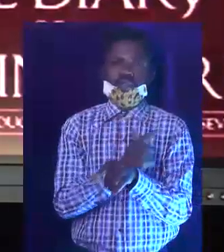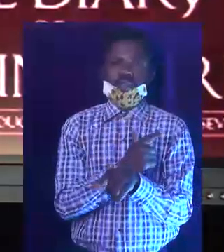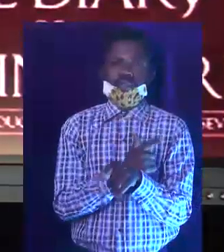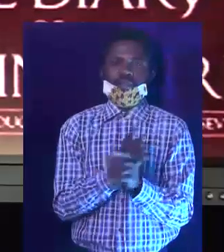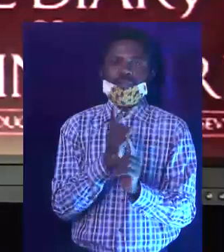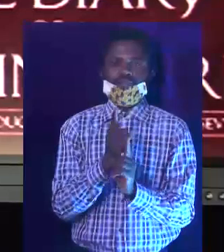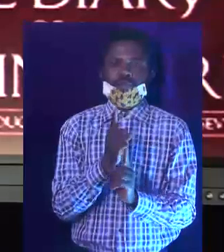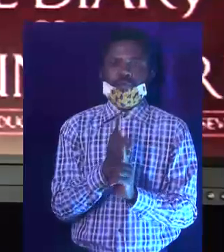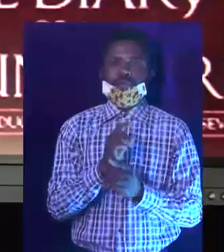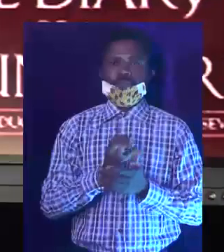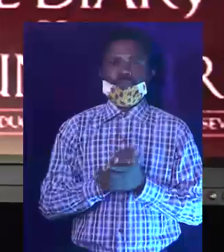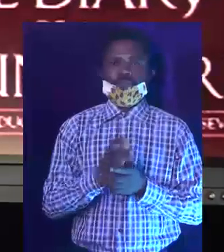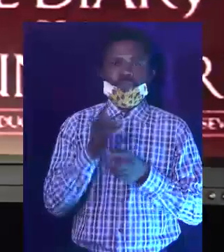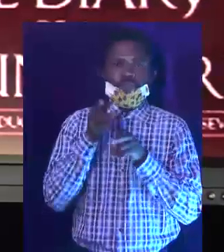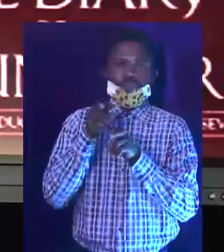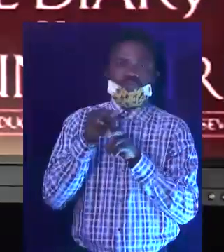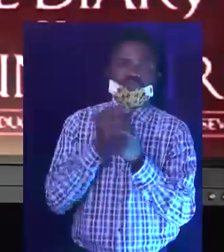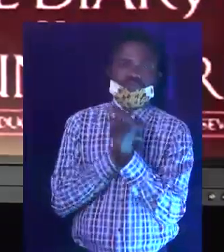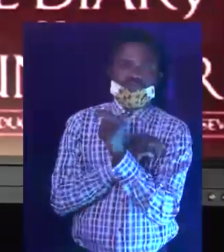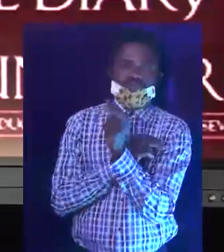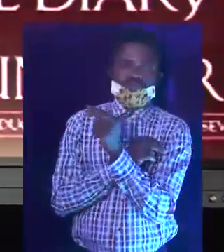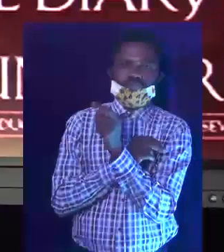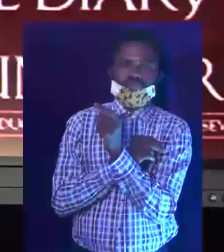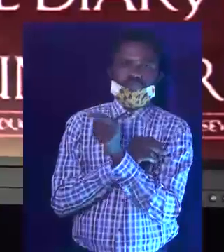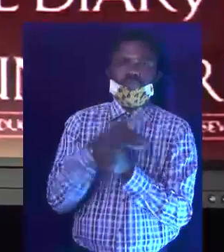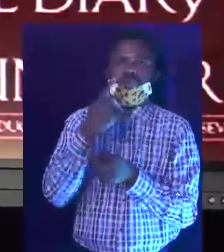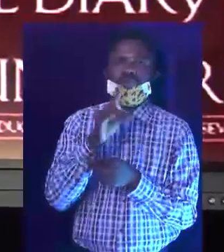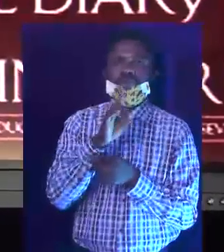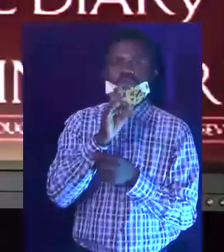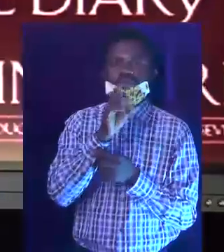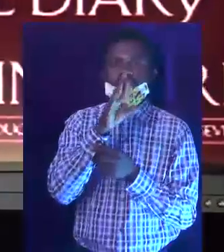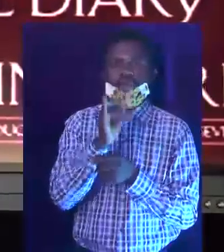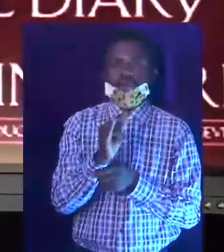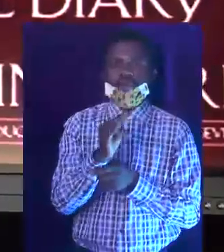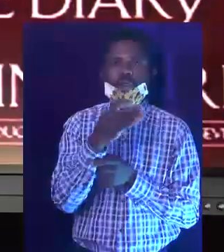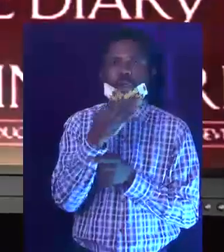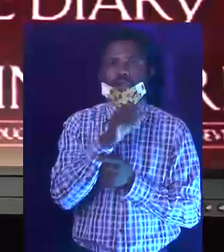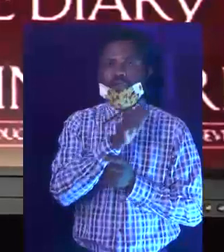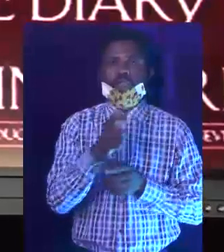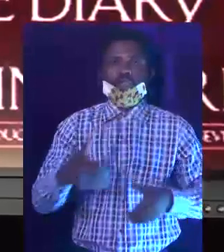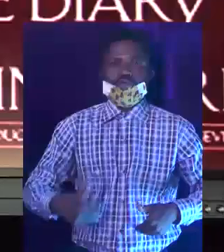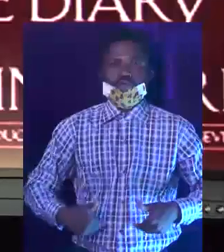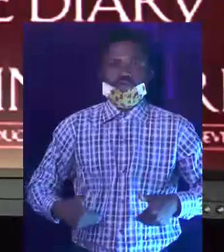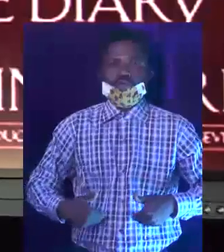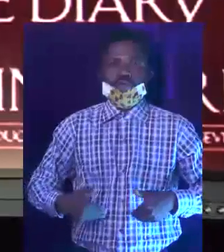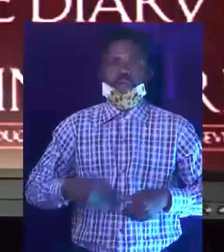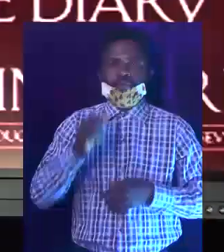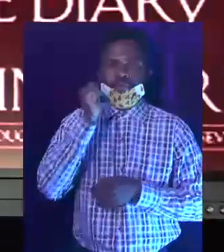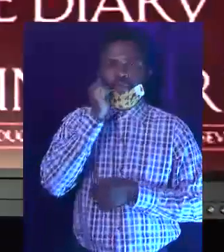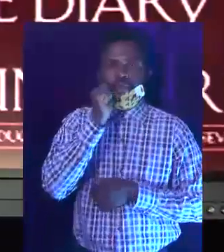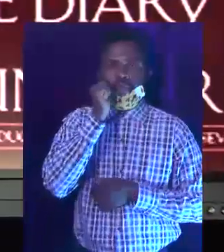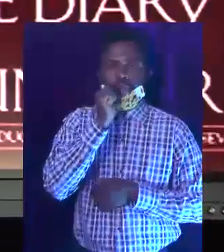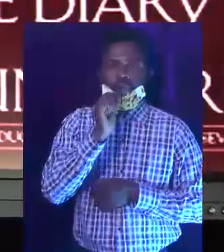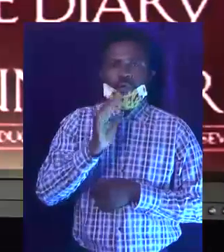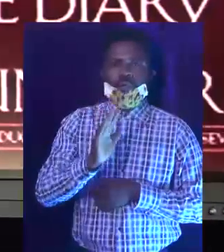proper. Now, look at this. The diary of a young girl. The diary of